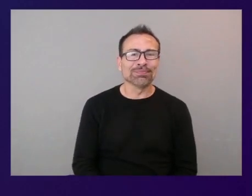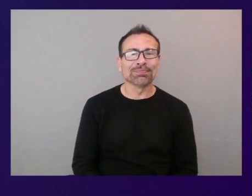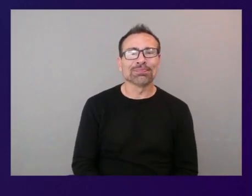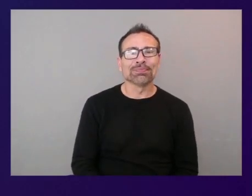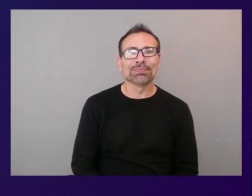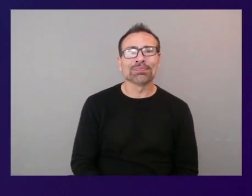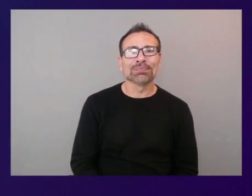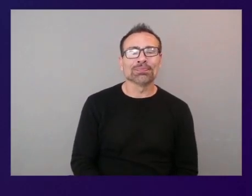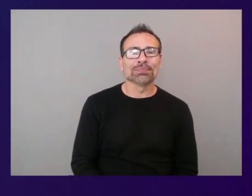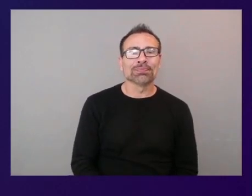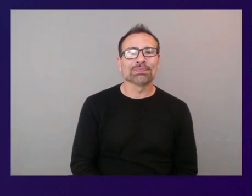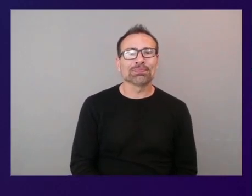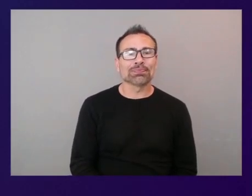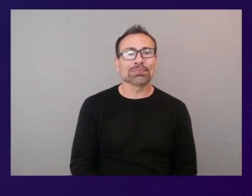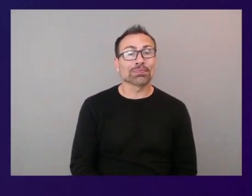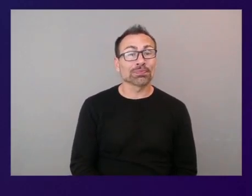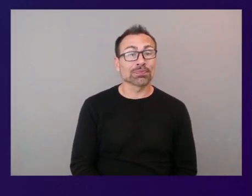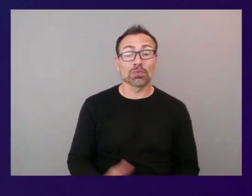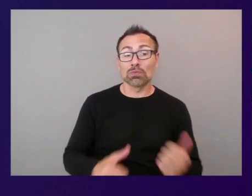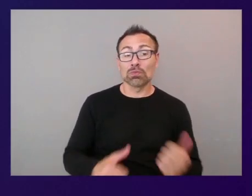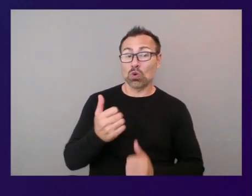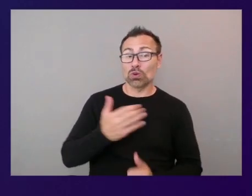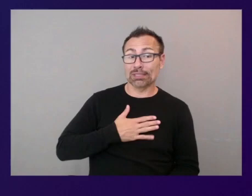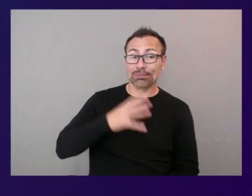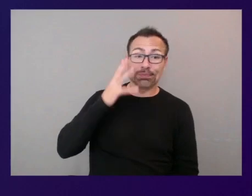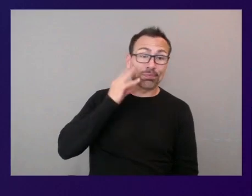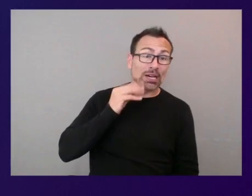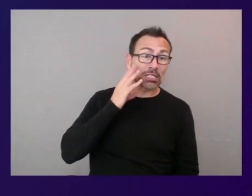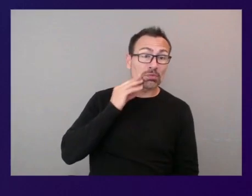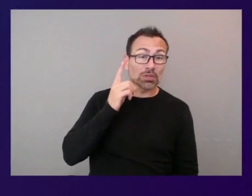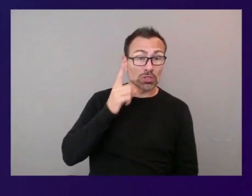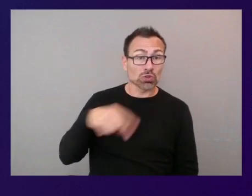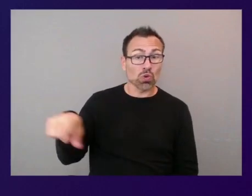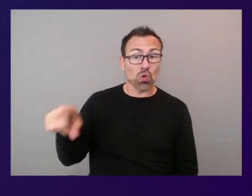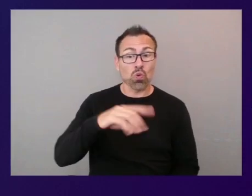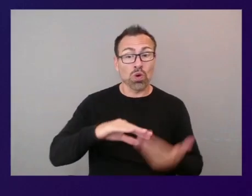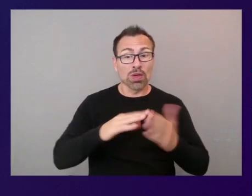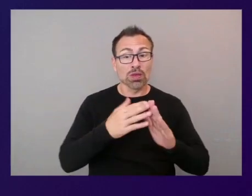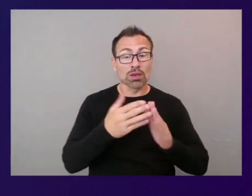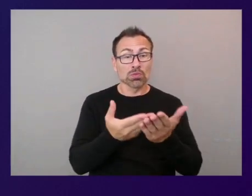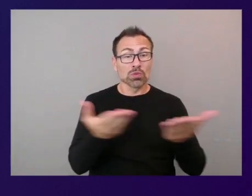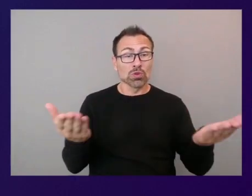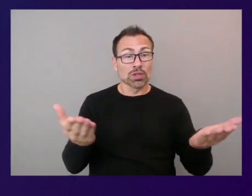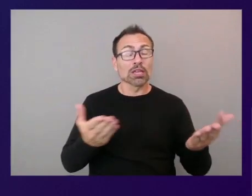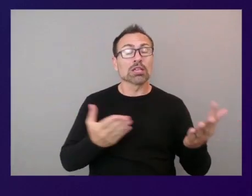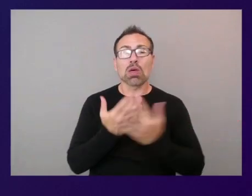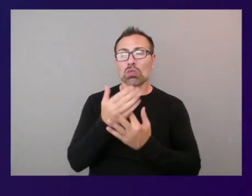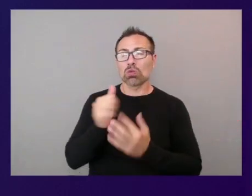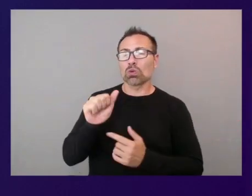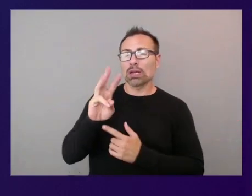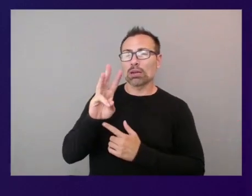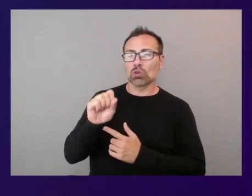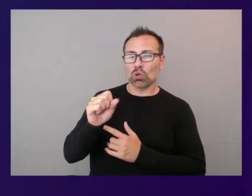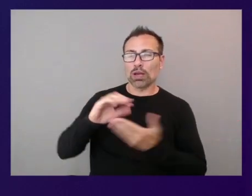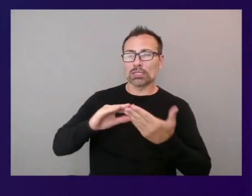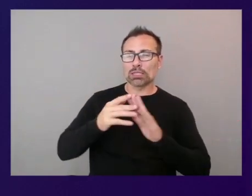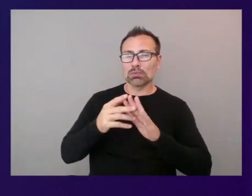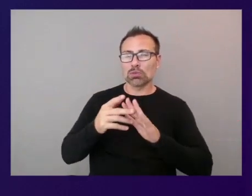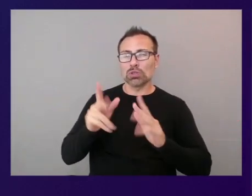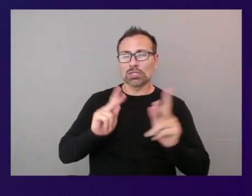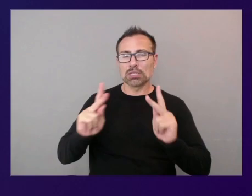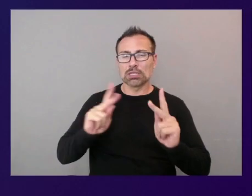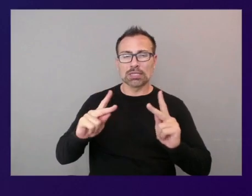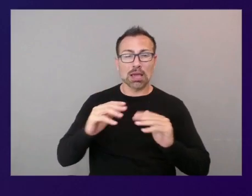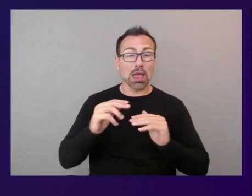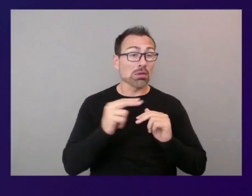The majority of my experience with the wider community has been through the AWS Community Builders program. And I personally